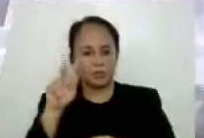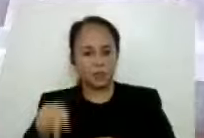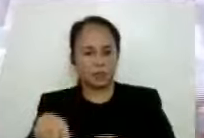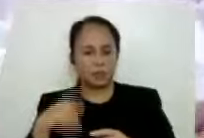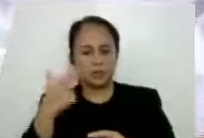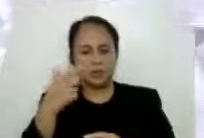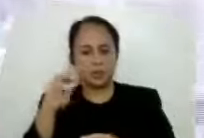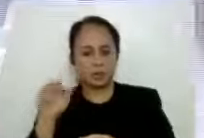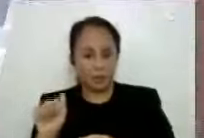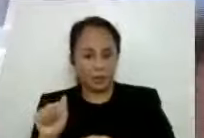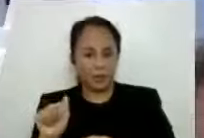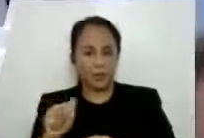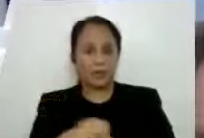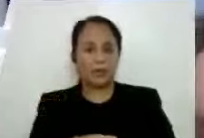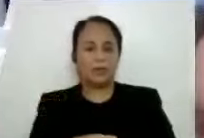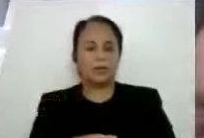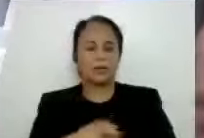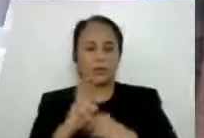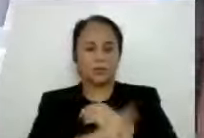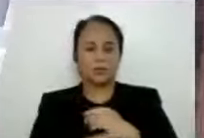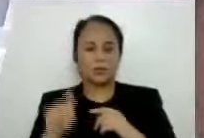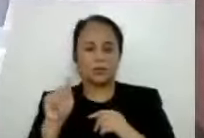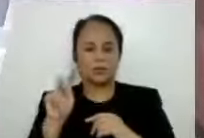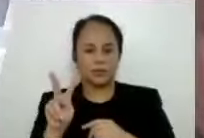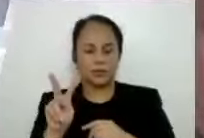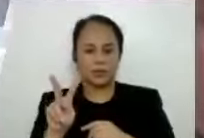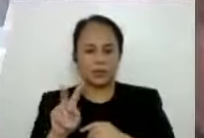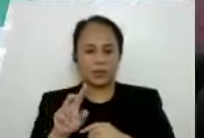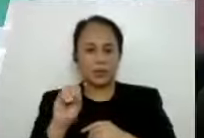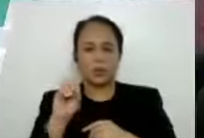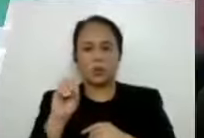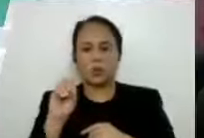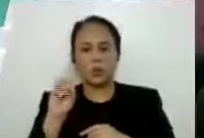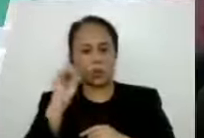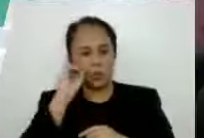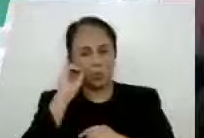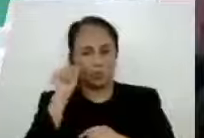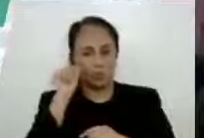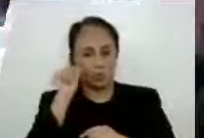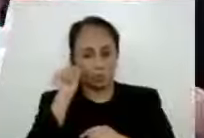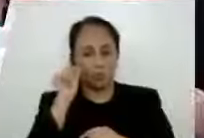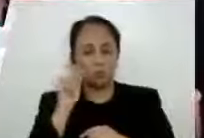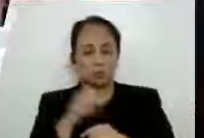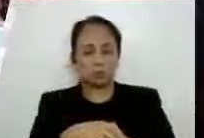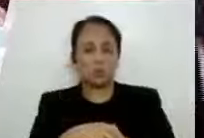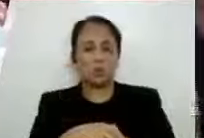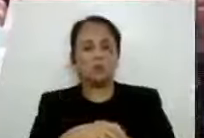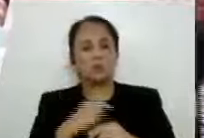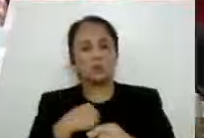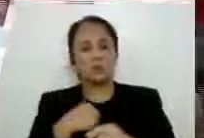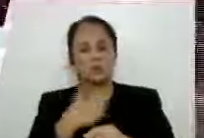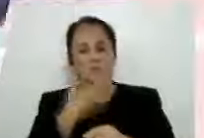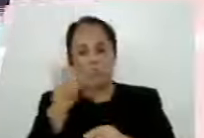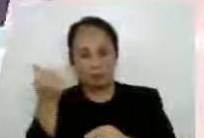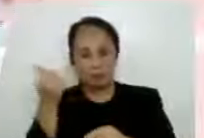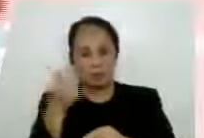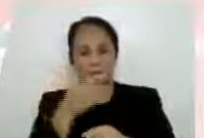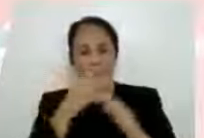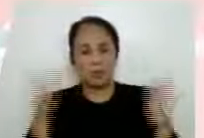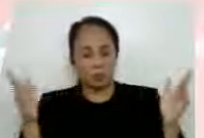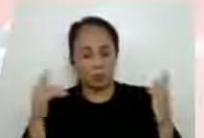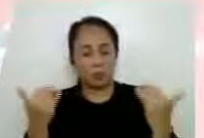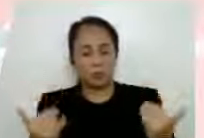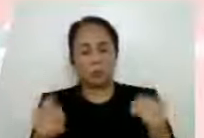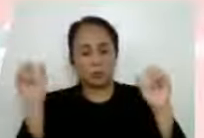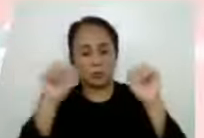News, Regional TV and Synergy Oliver Victor V. Amoroso. Bigger and better daw ang season ngayon.